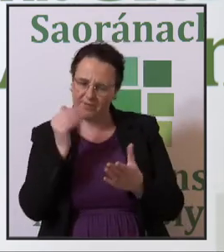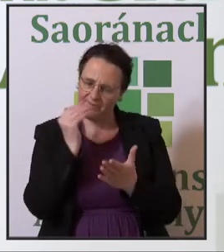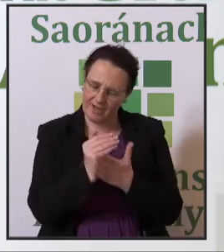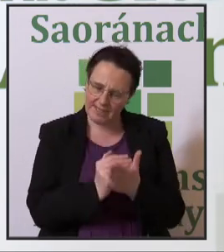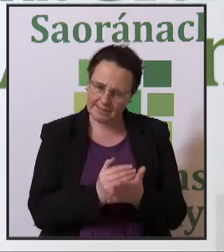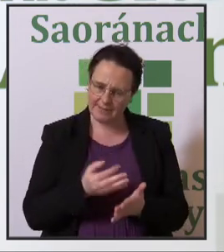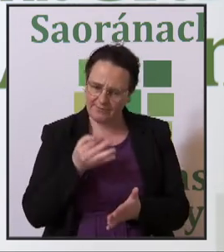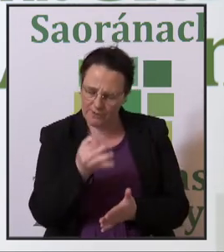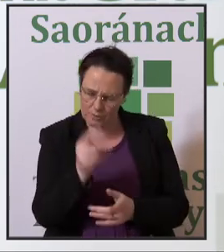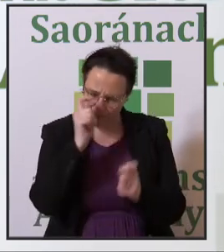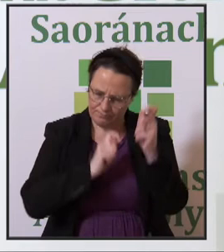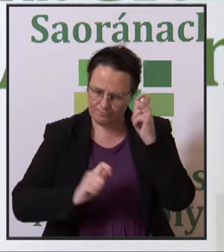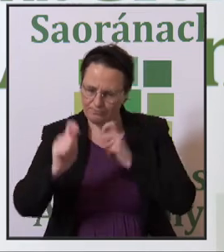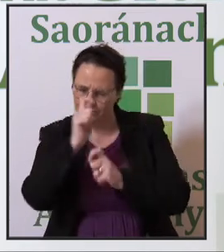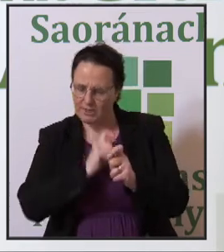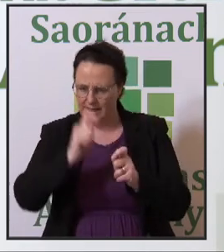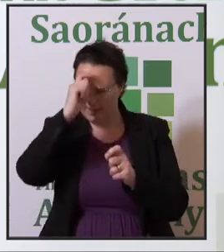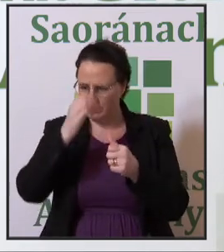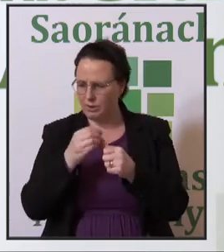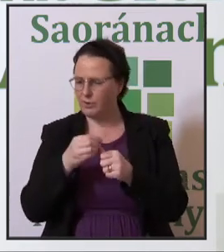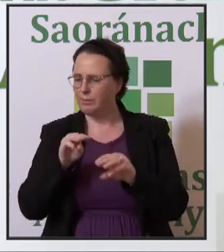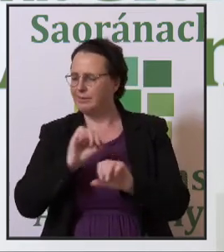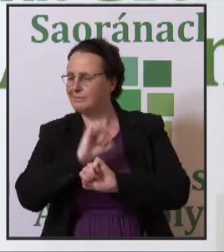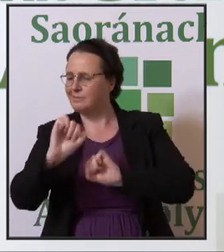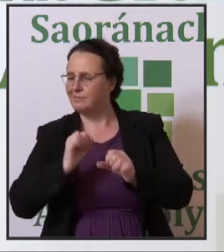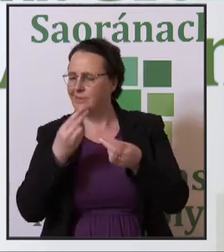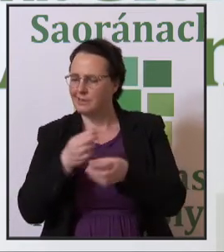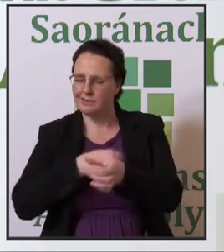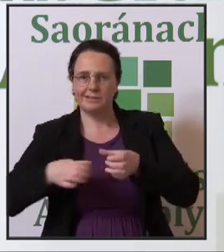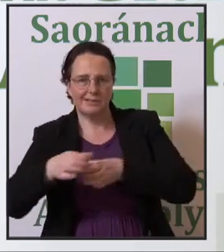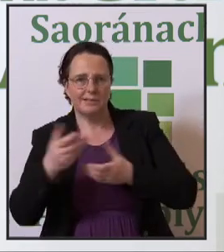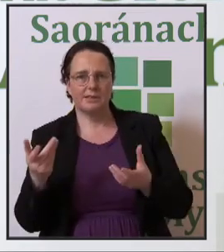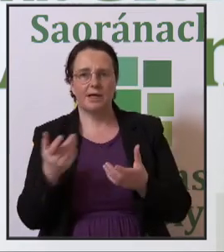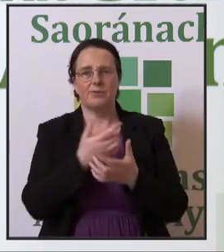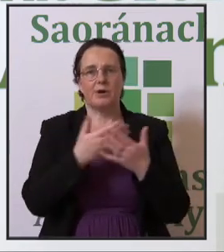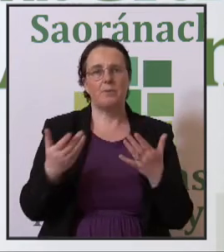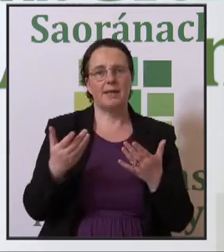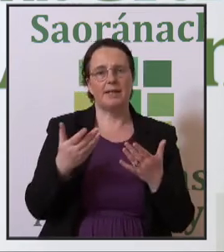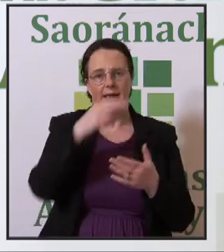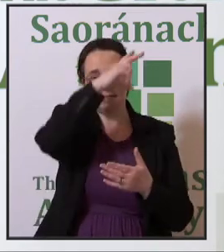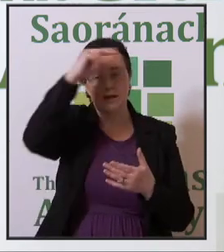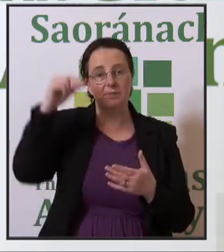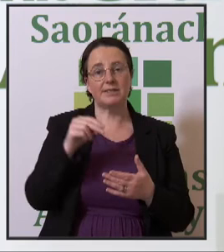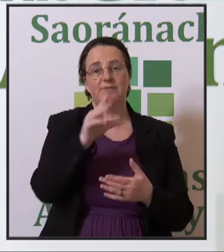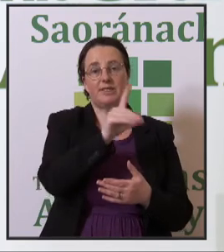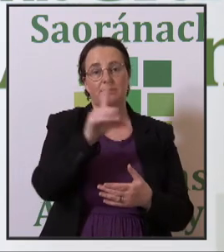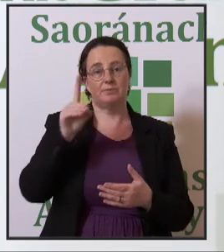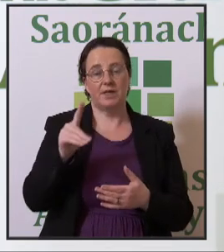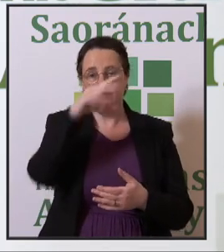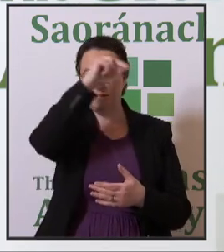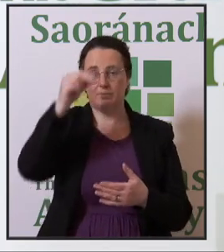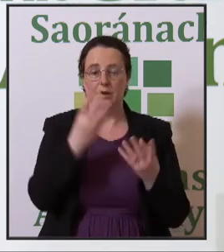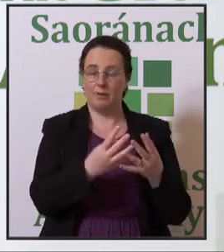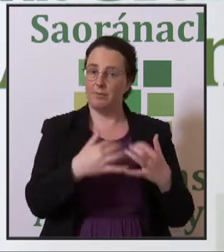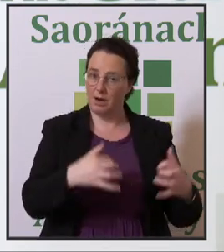and the consideration of the needs of others. There are many sites of deliberative democracy. For example, our parliaments,